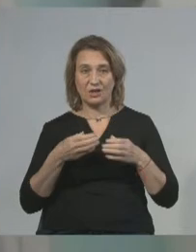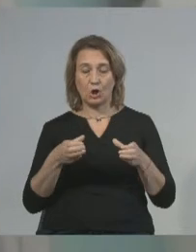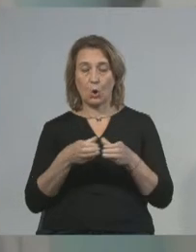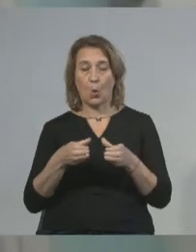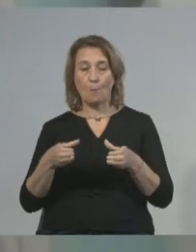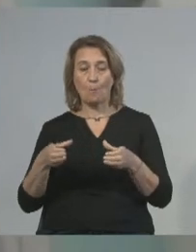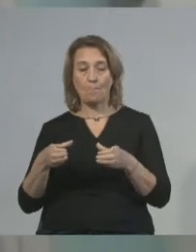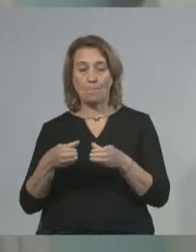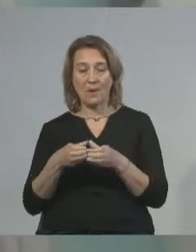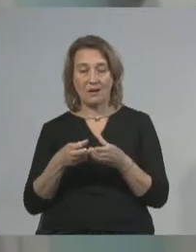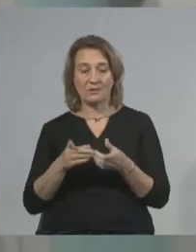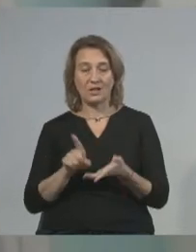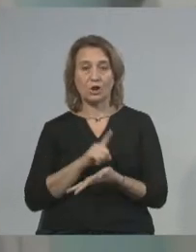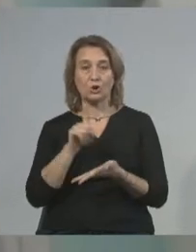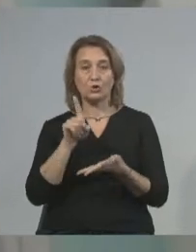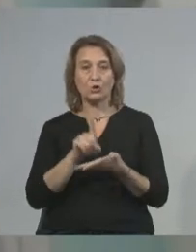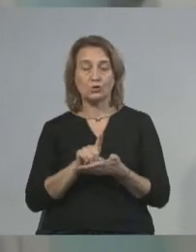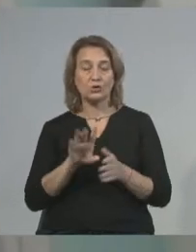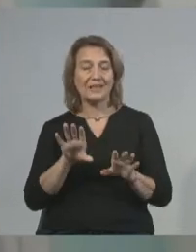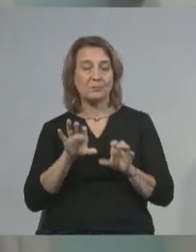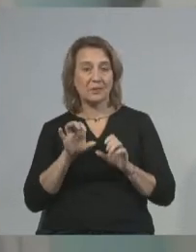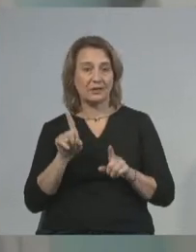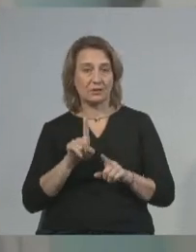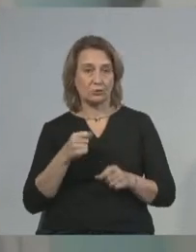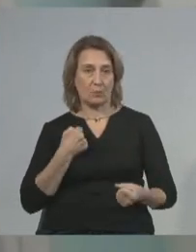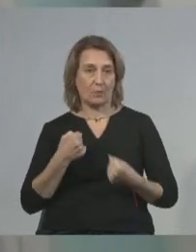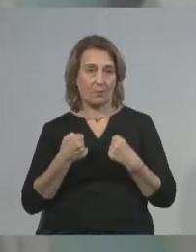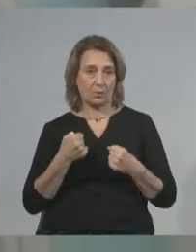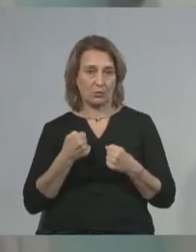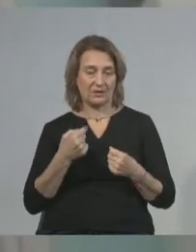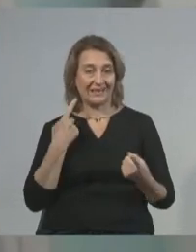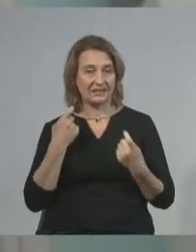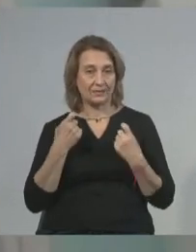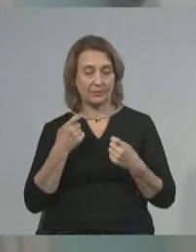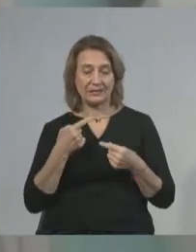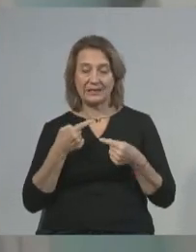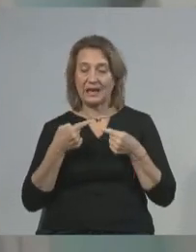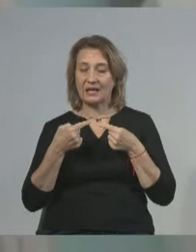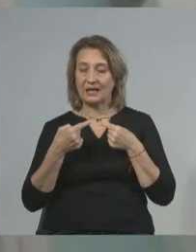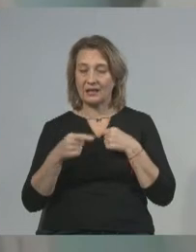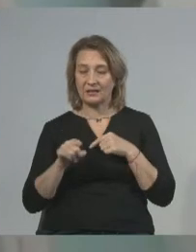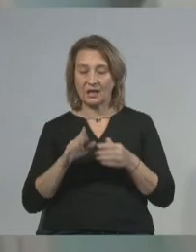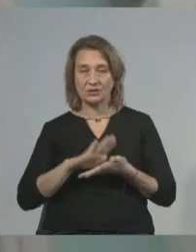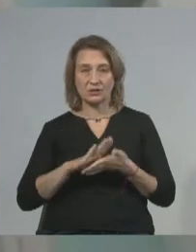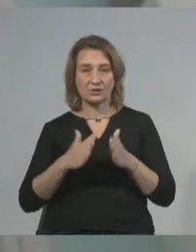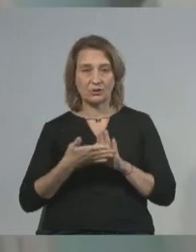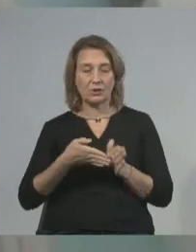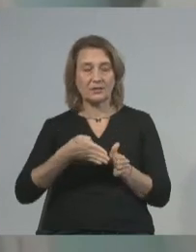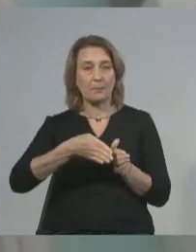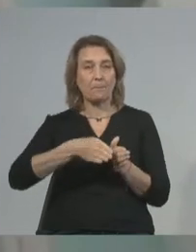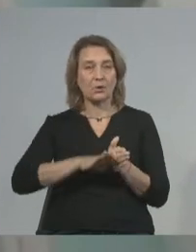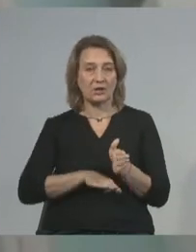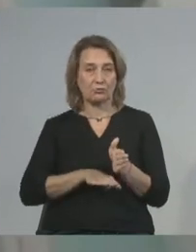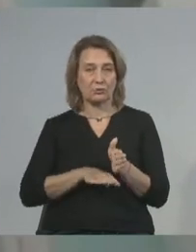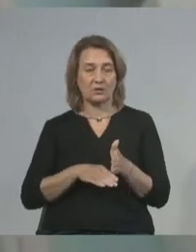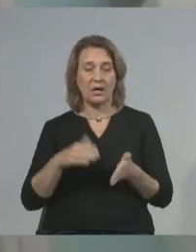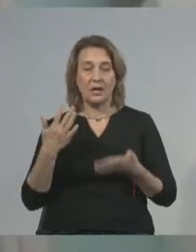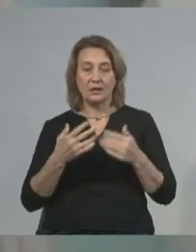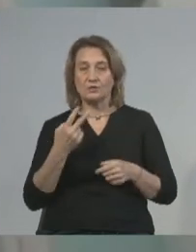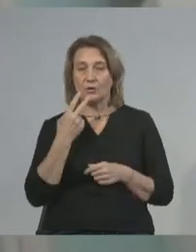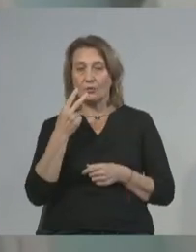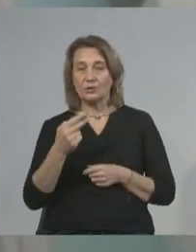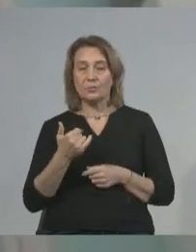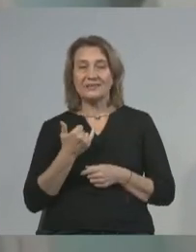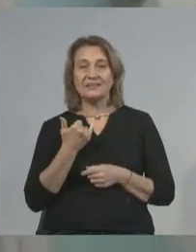this this info otherwise it will it'll get worse and worse and worse if you look at how many of these campaigns